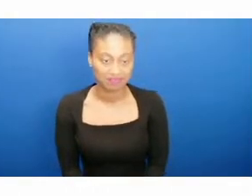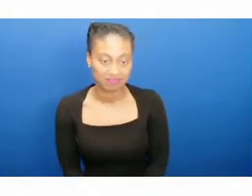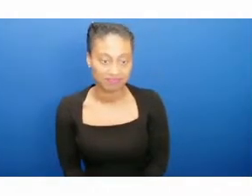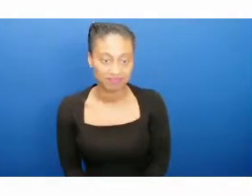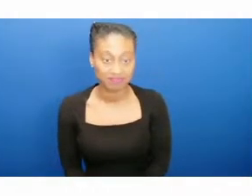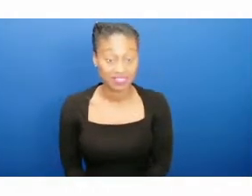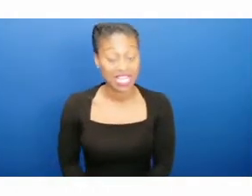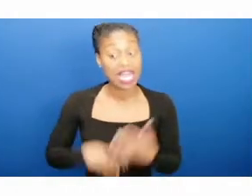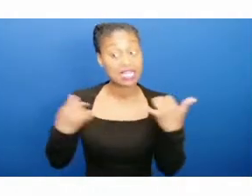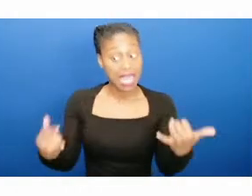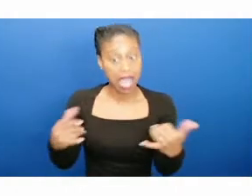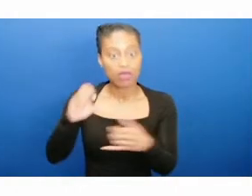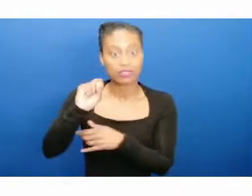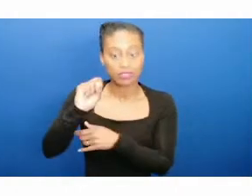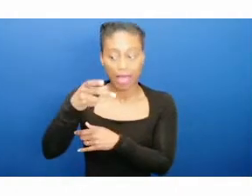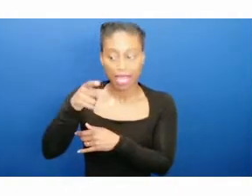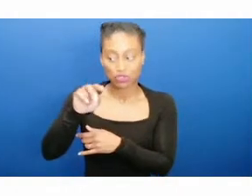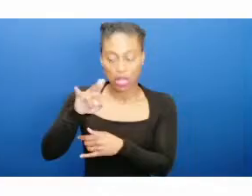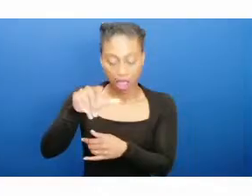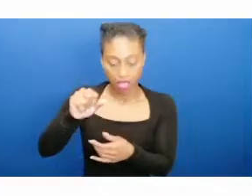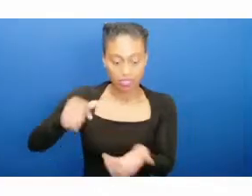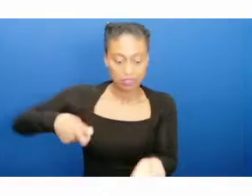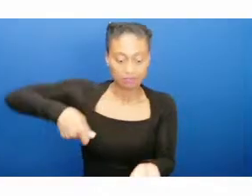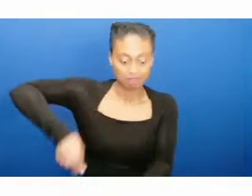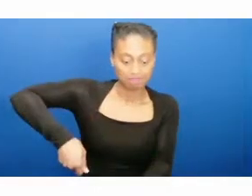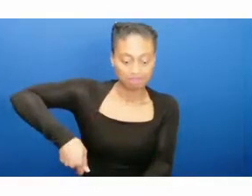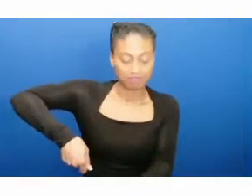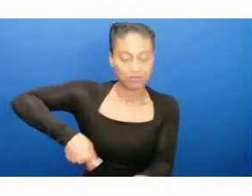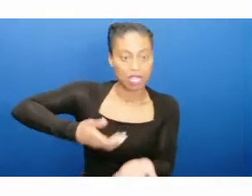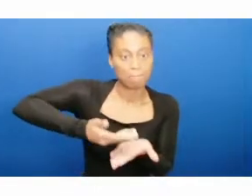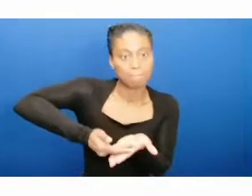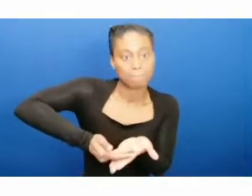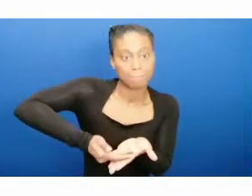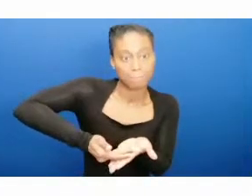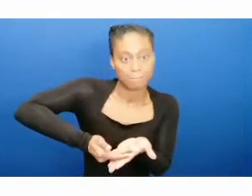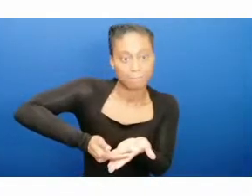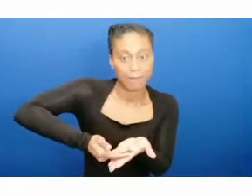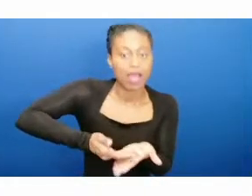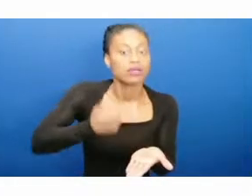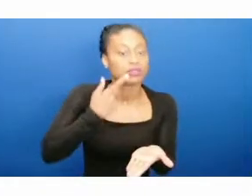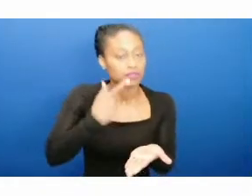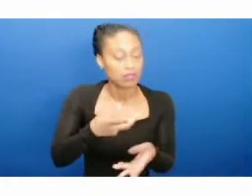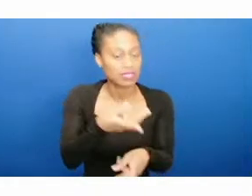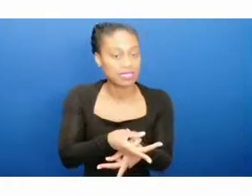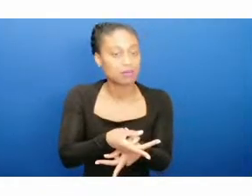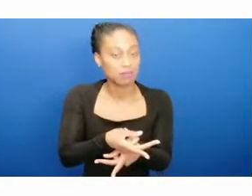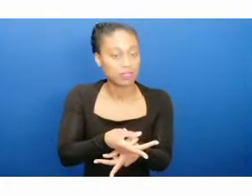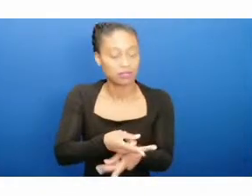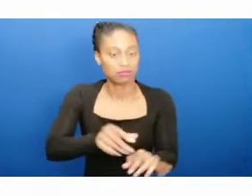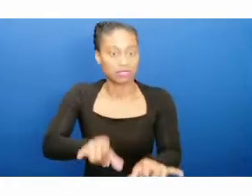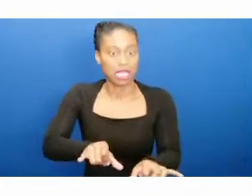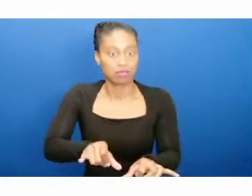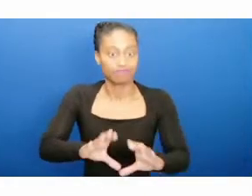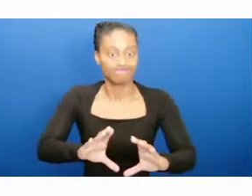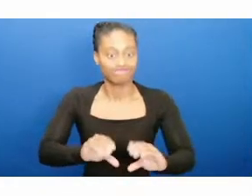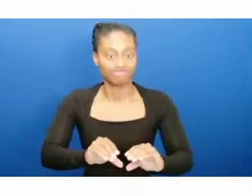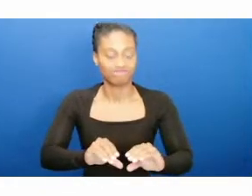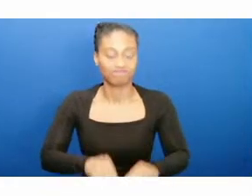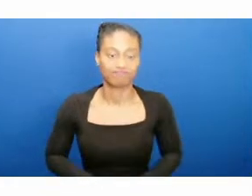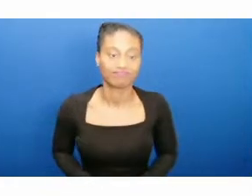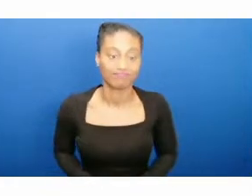So I'm taking my spatula and just pressing that down just to secure the fold of that taco. Okay.